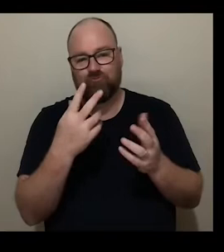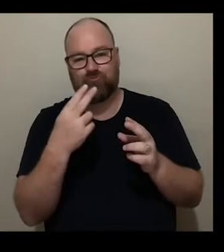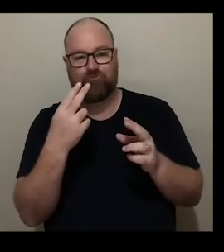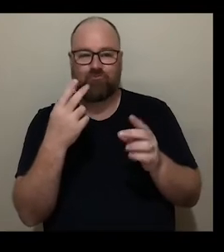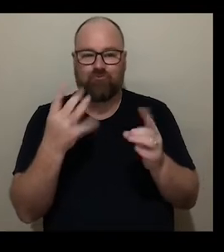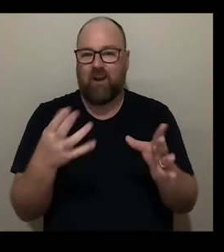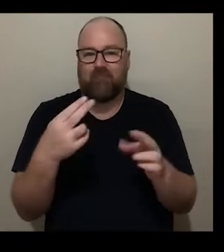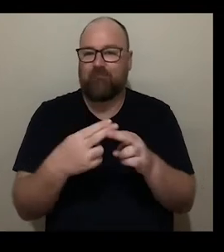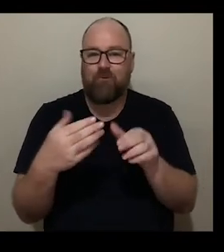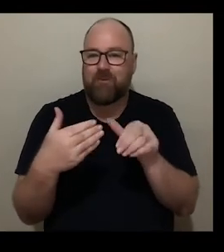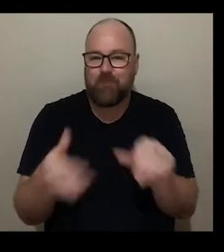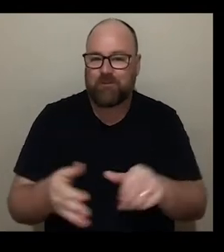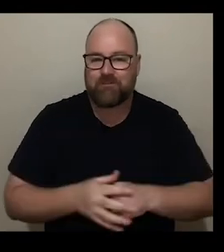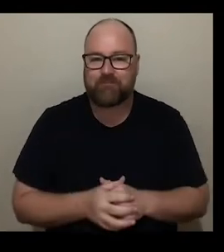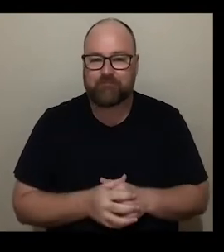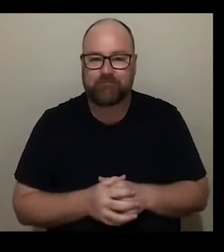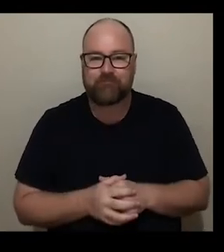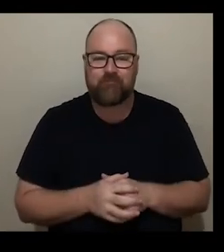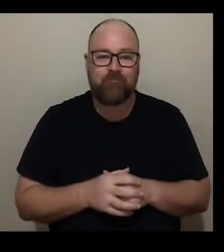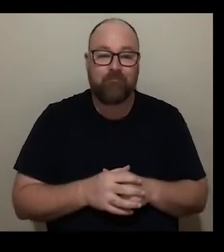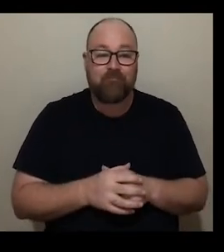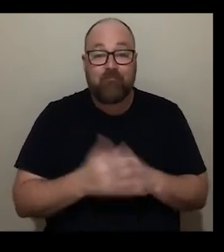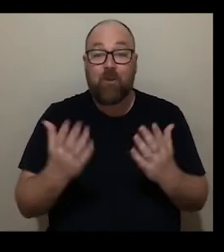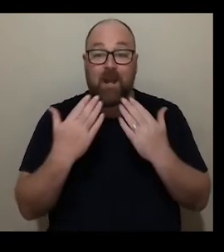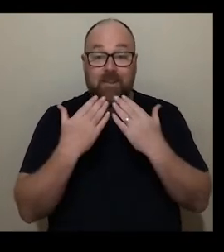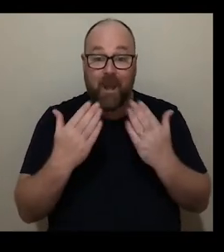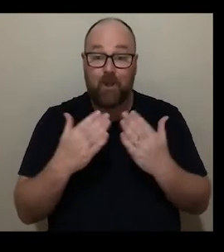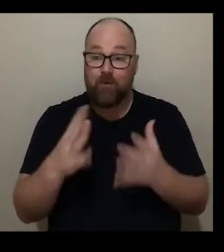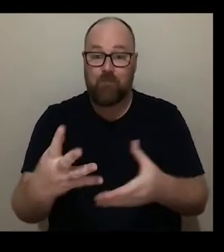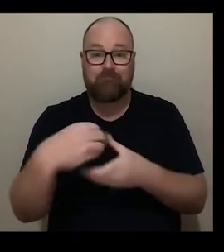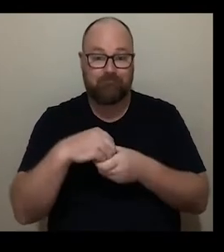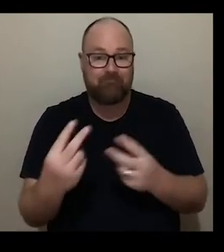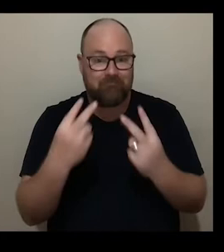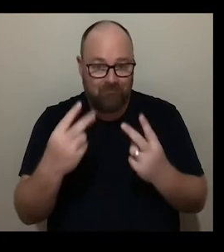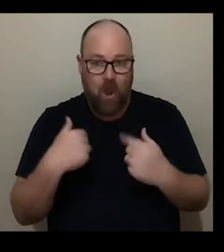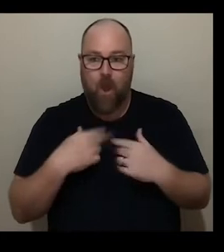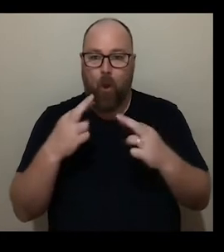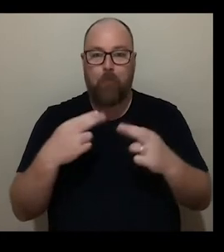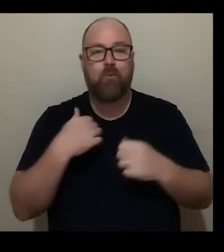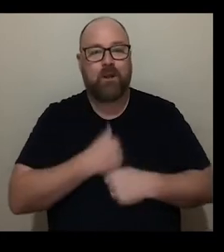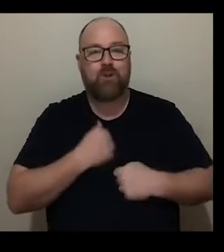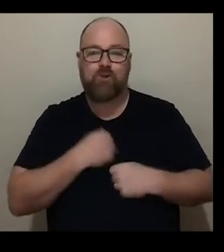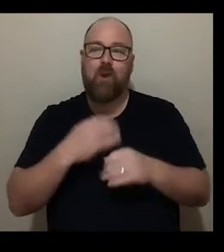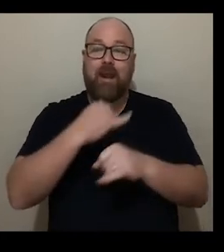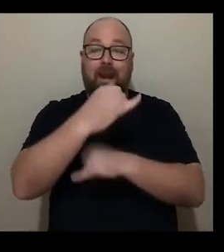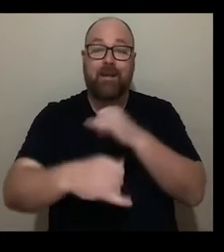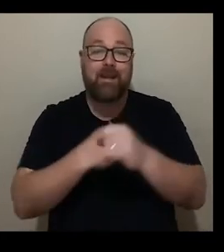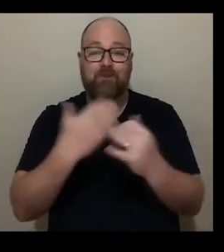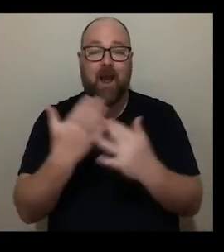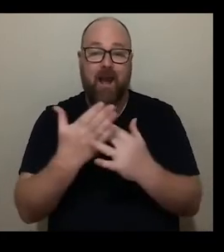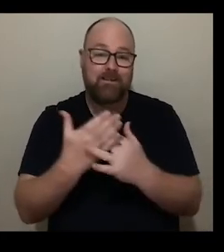questions. Thank you for joining us today and we hope you enjoy today's international access collaboration.